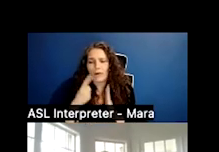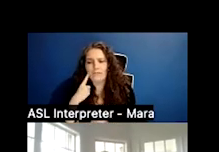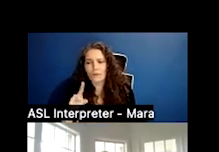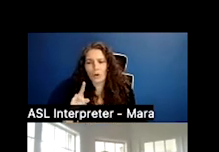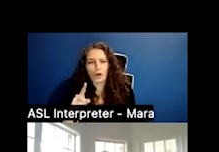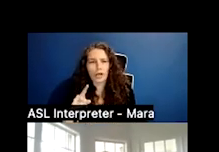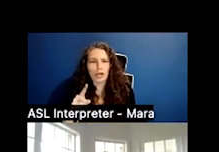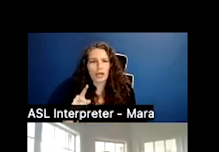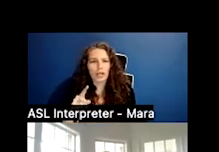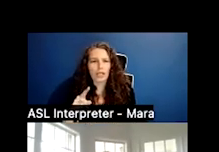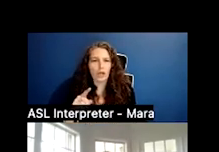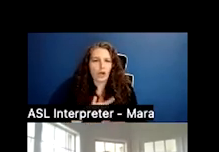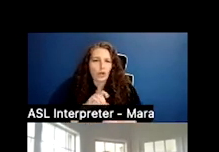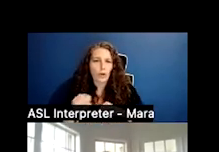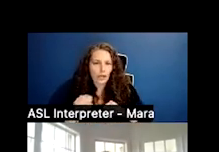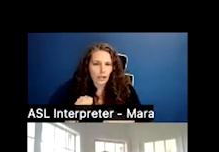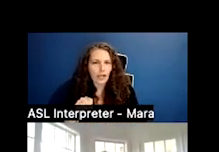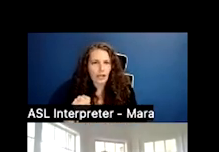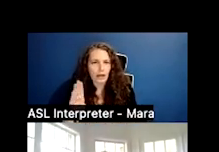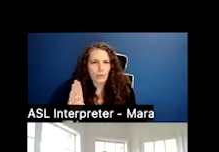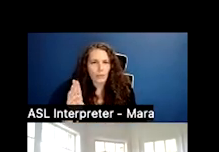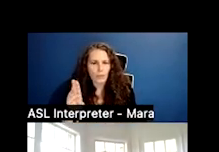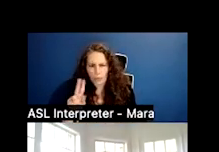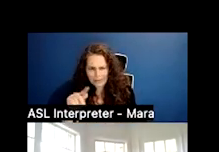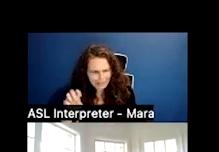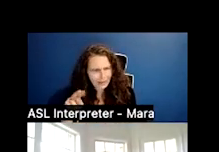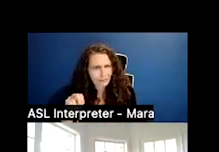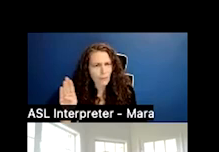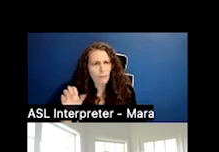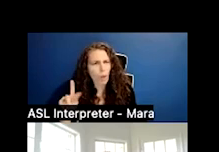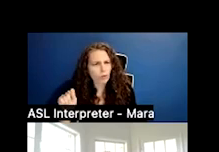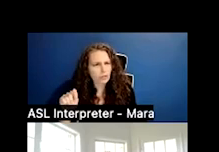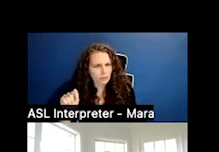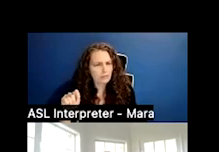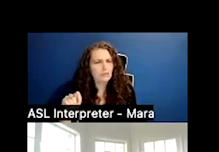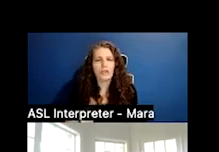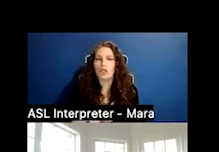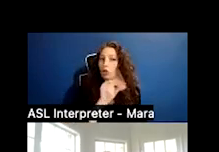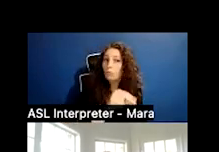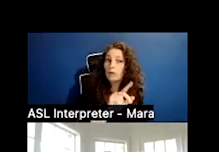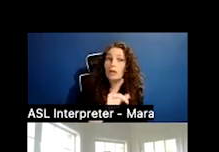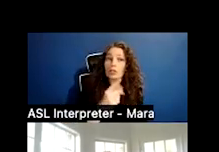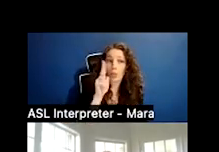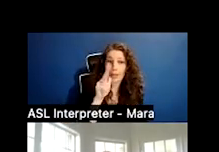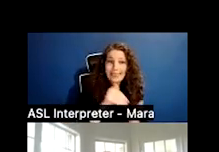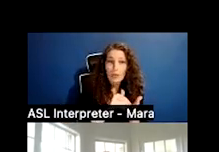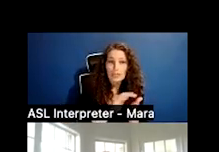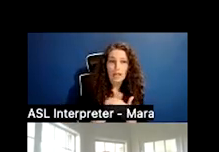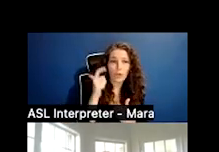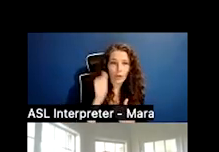program. No. So for the $3,000 grant, you just need to have a qualifying house, be owner